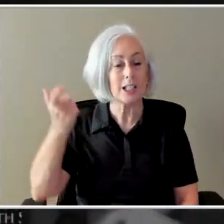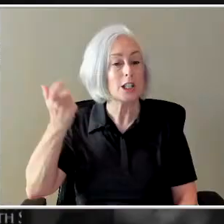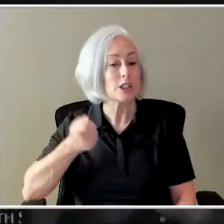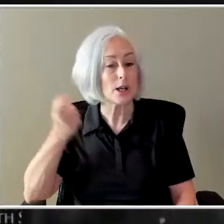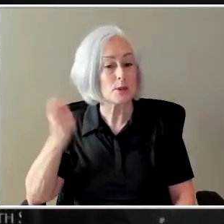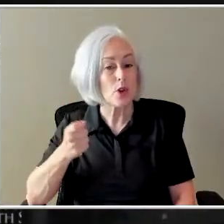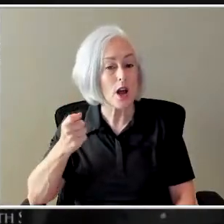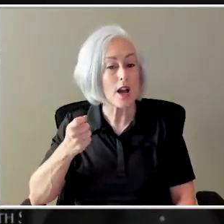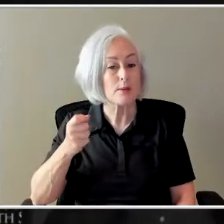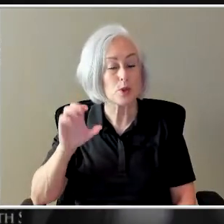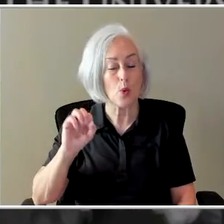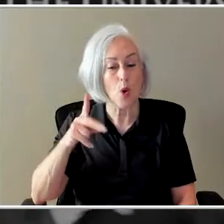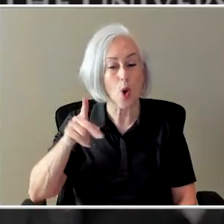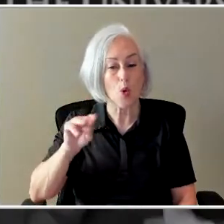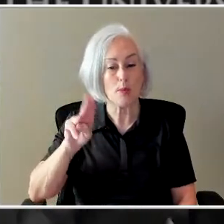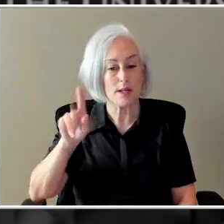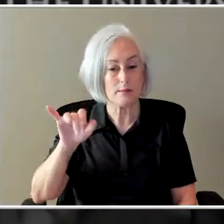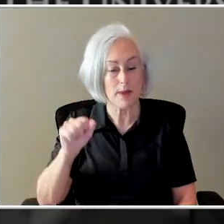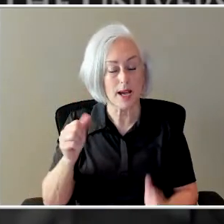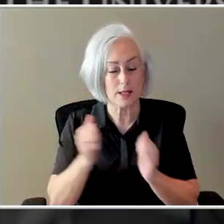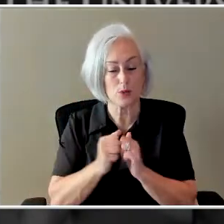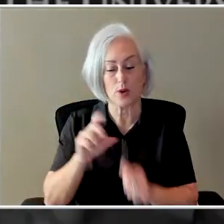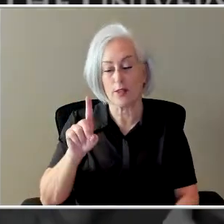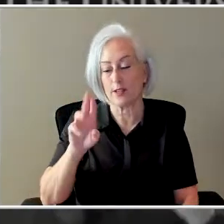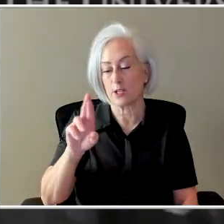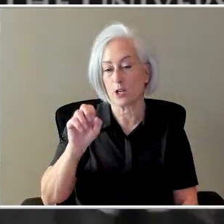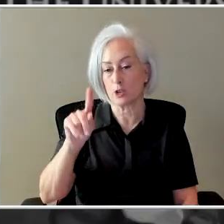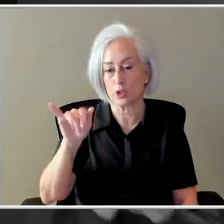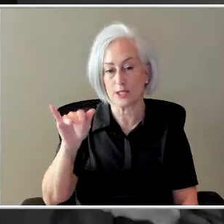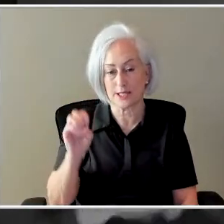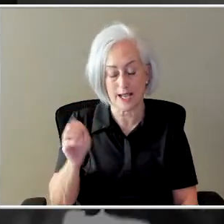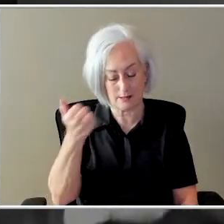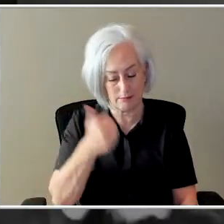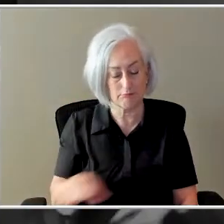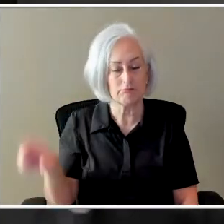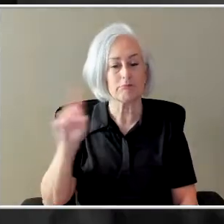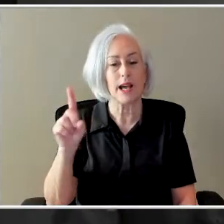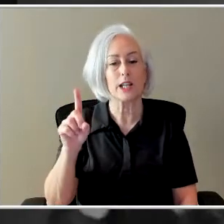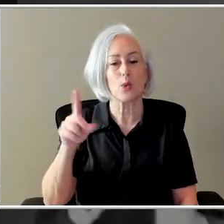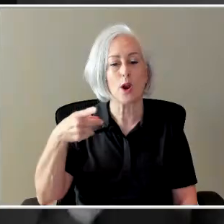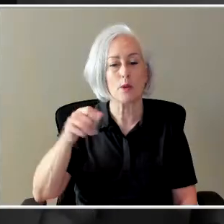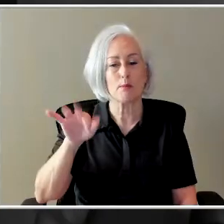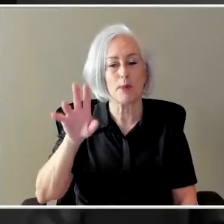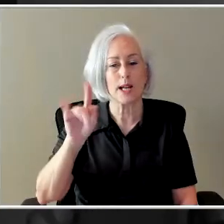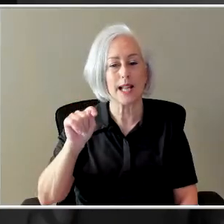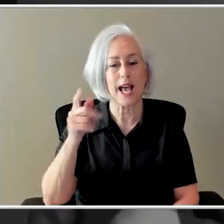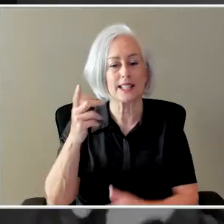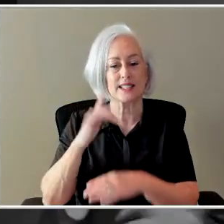Mics with Dr. Stites podcast. Now everywhere podcasts are available.